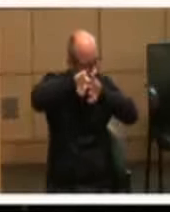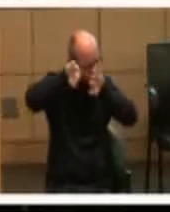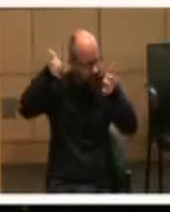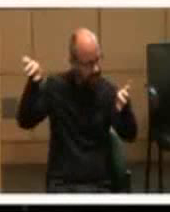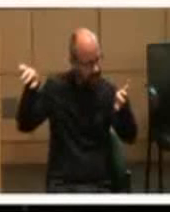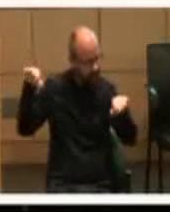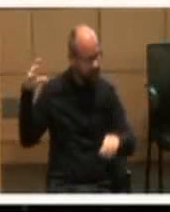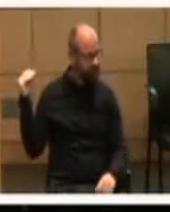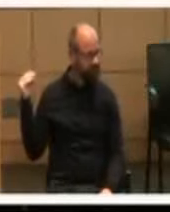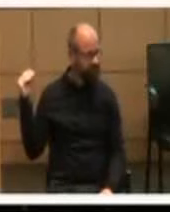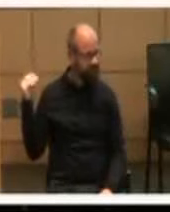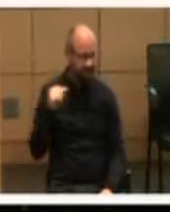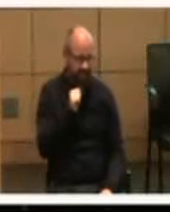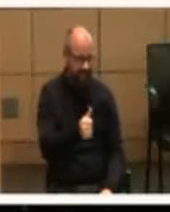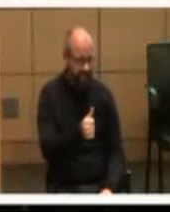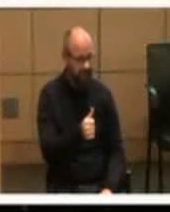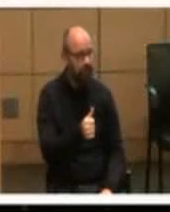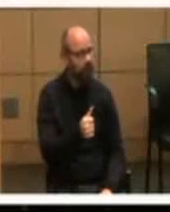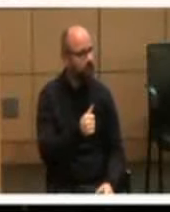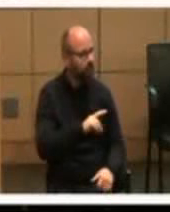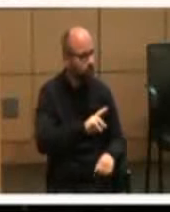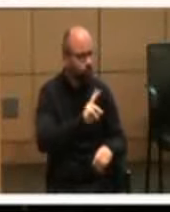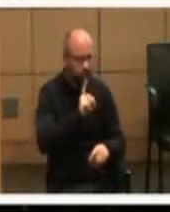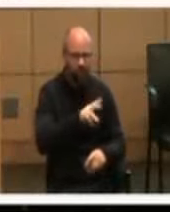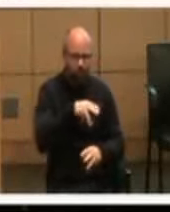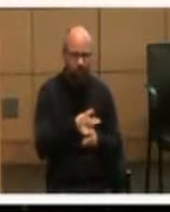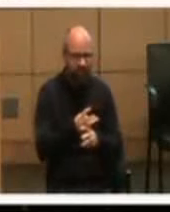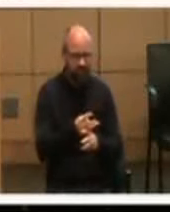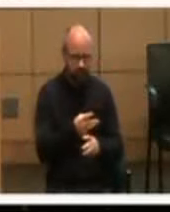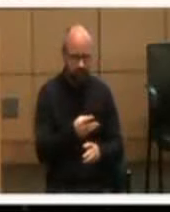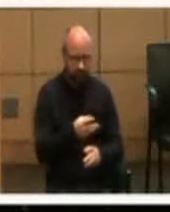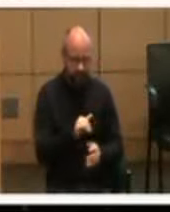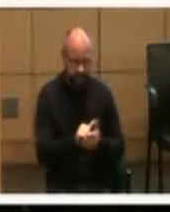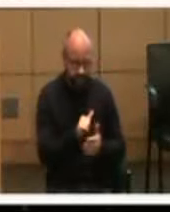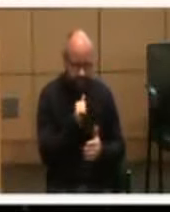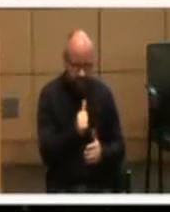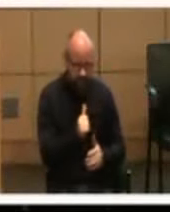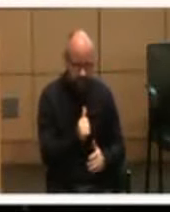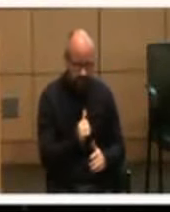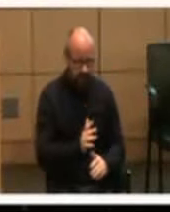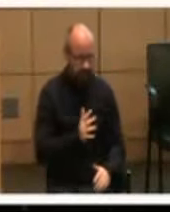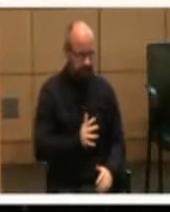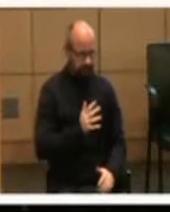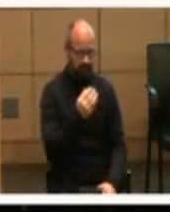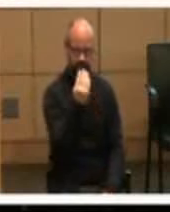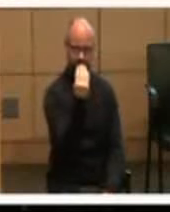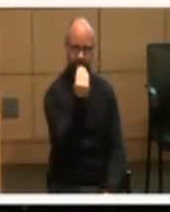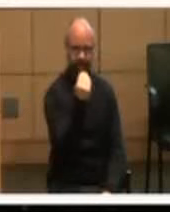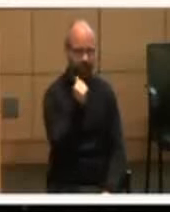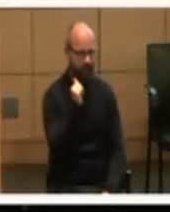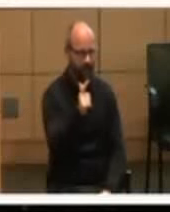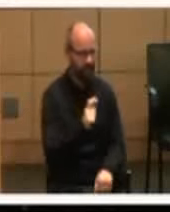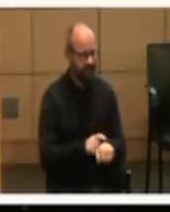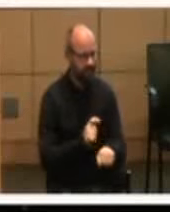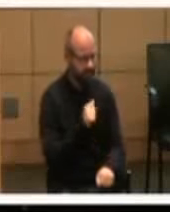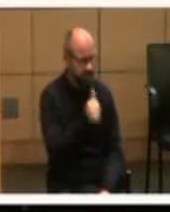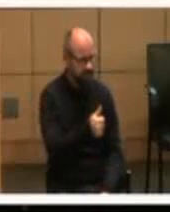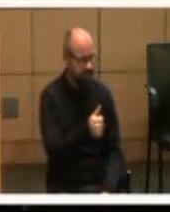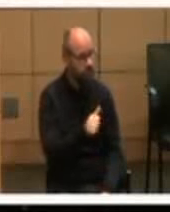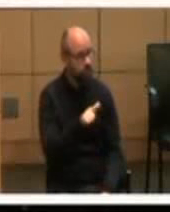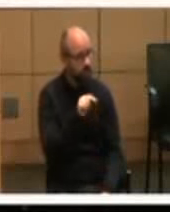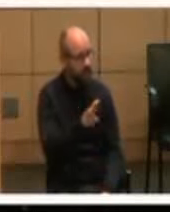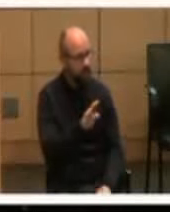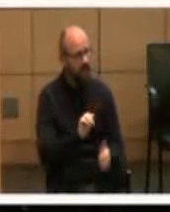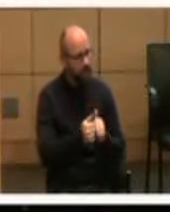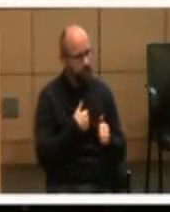environment. And we know in natural environments, that's not typically the case. So in the lab, how do we measure spatial